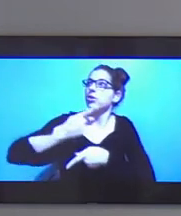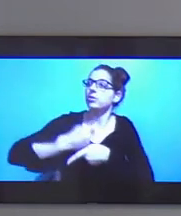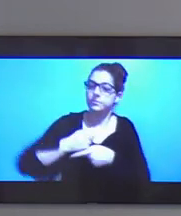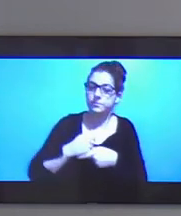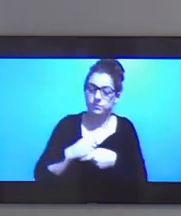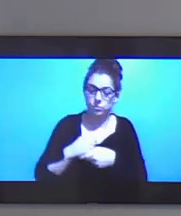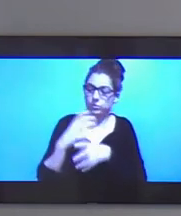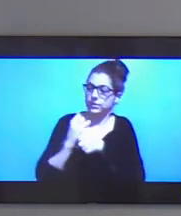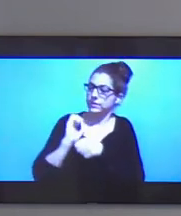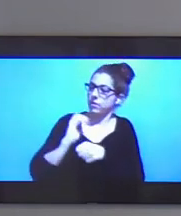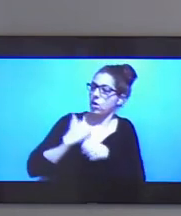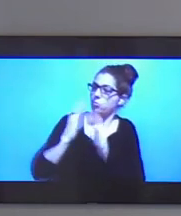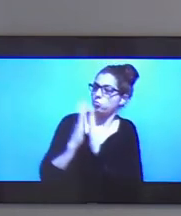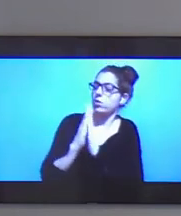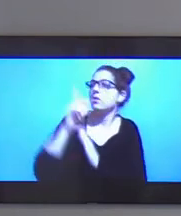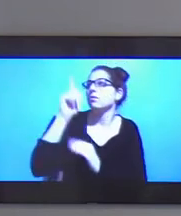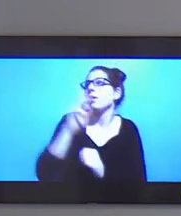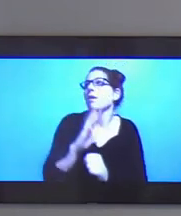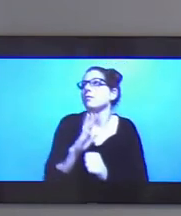Receive our prayer, O God.